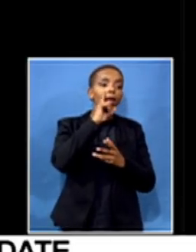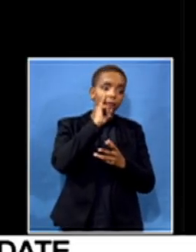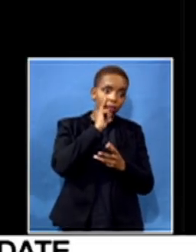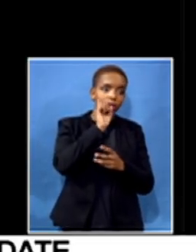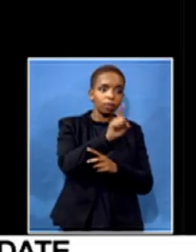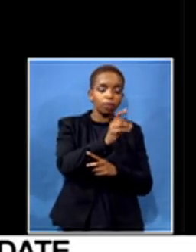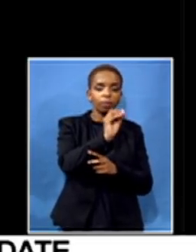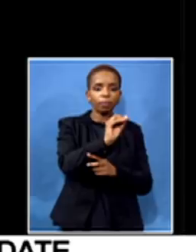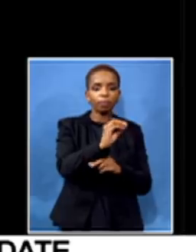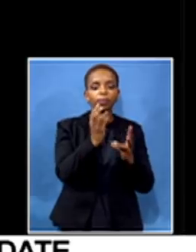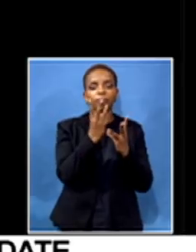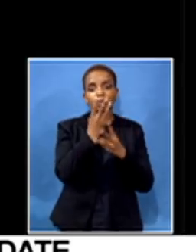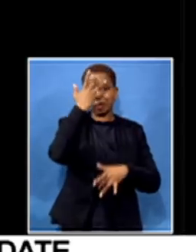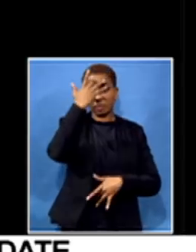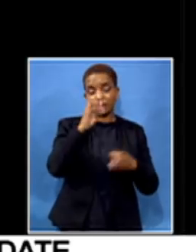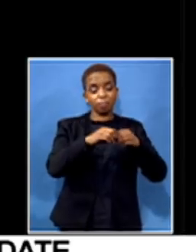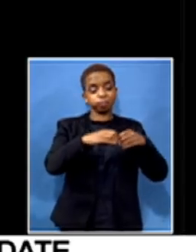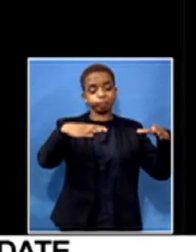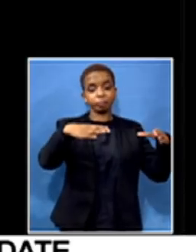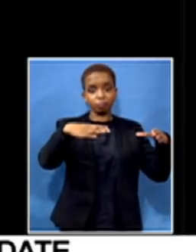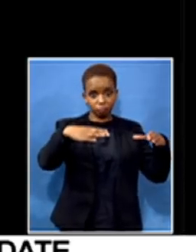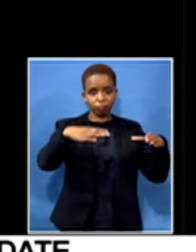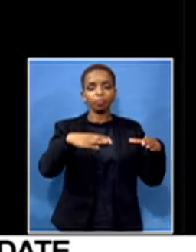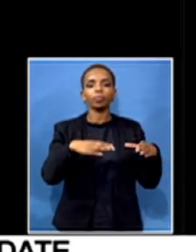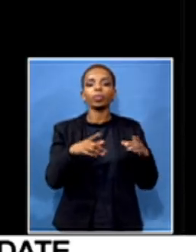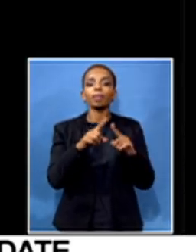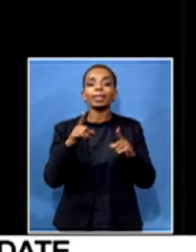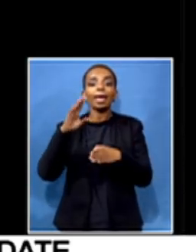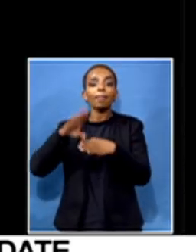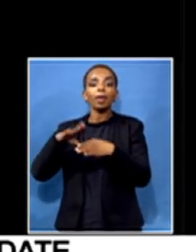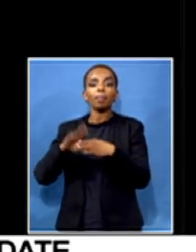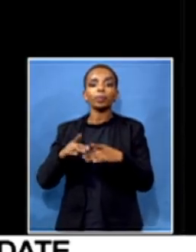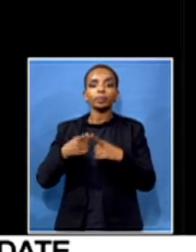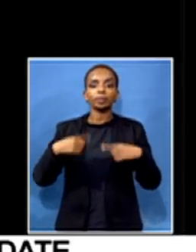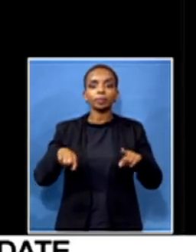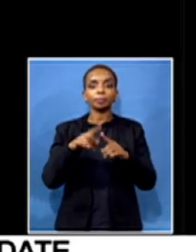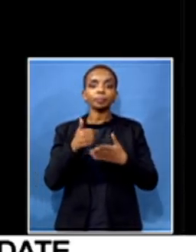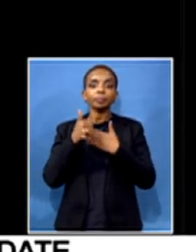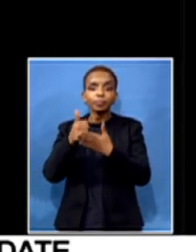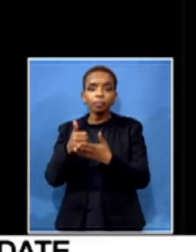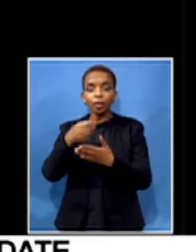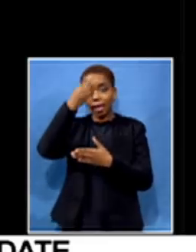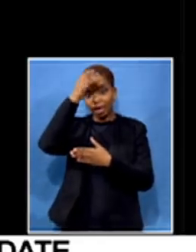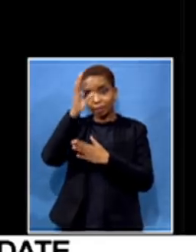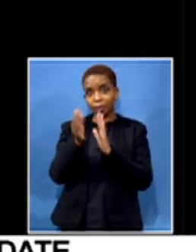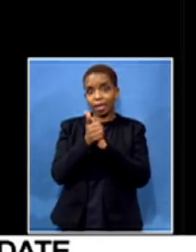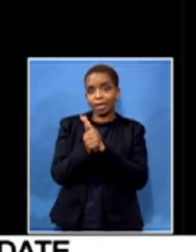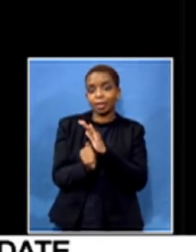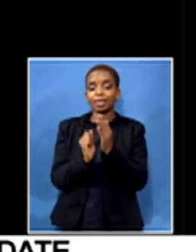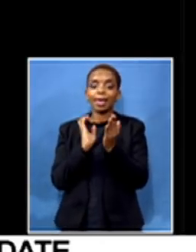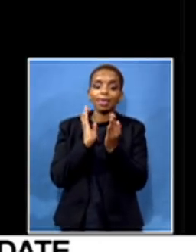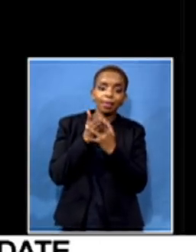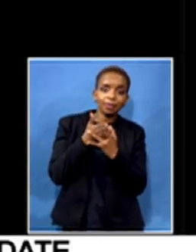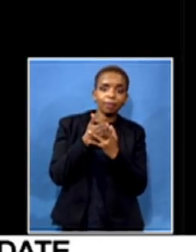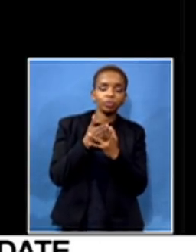of the intensive health experts intervention that we're putting up there is to actually